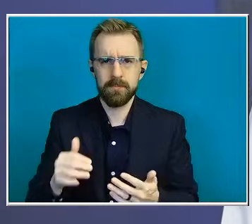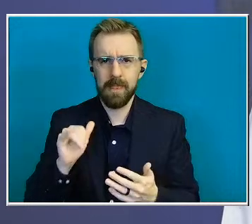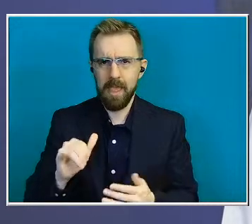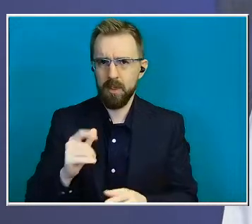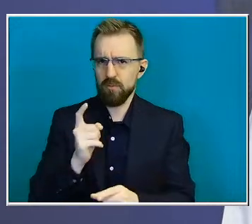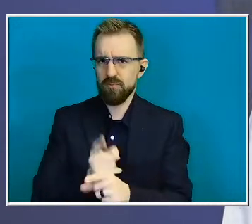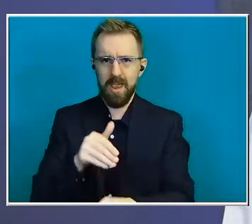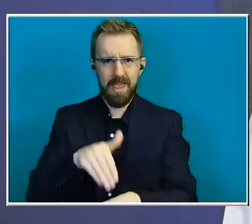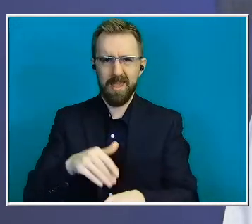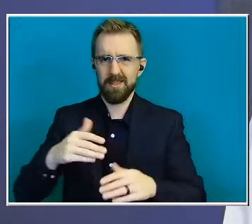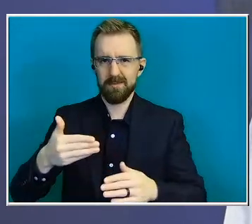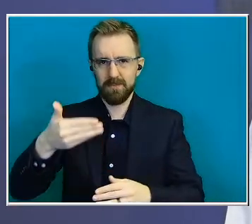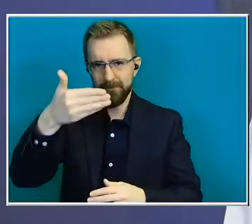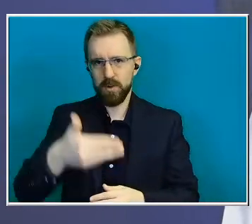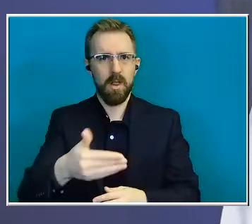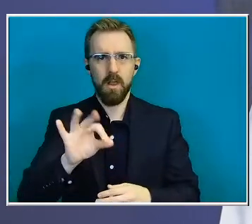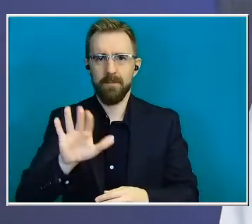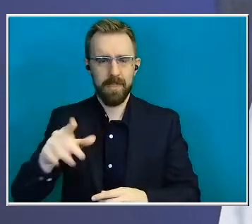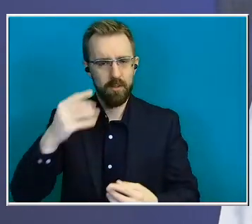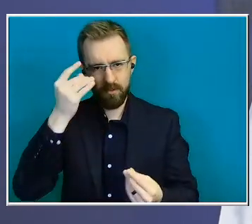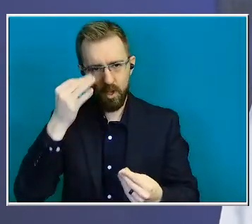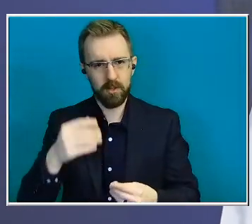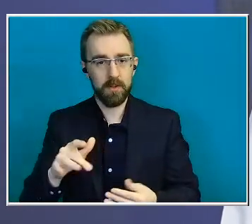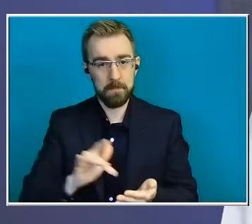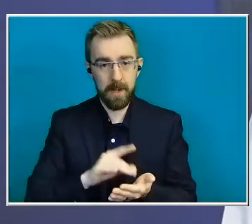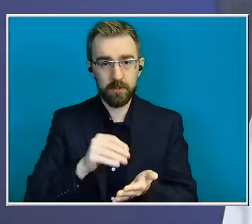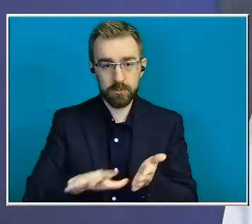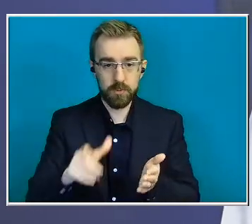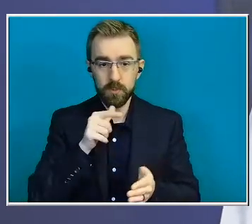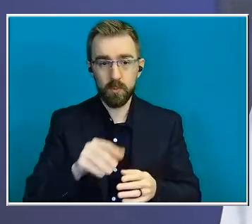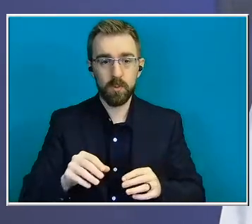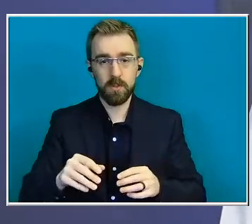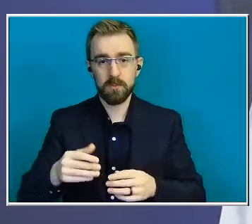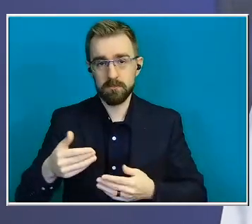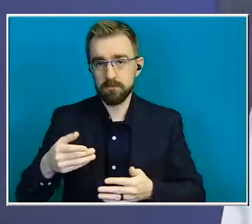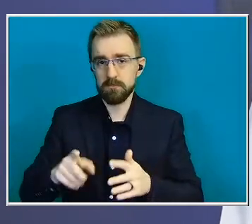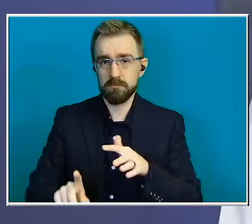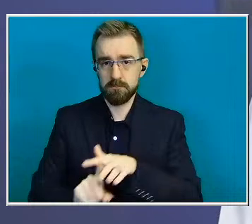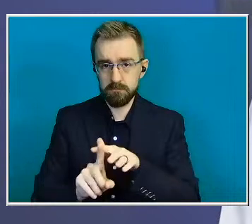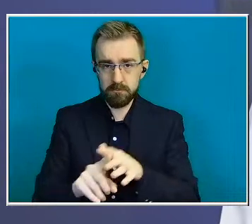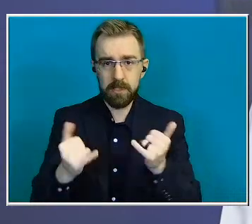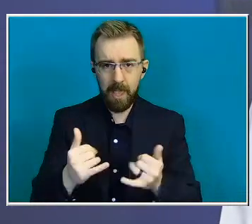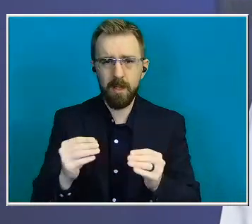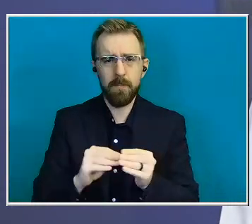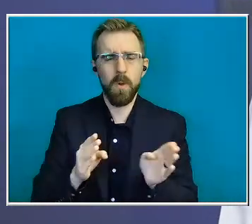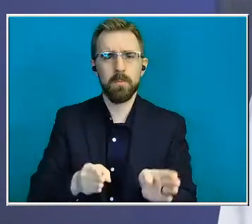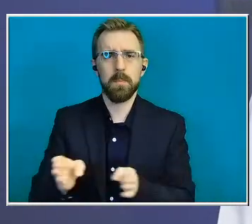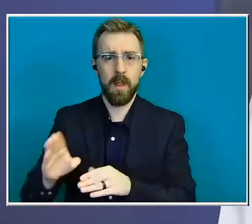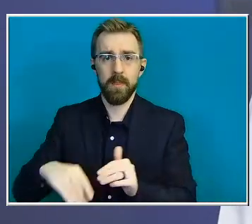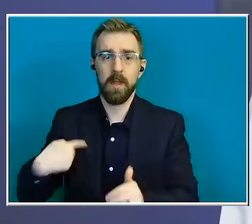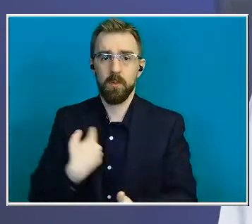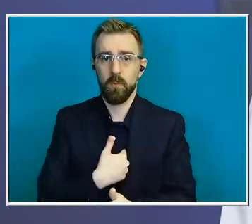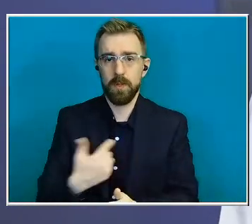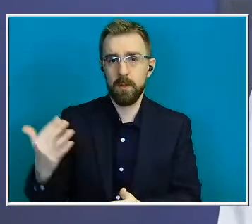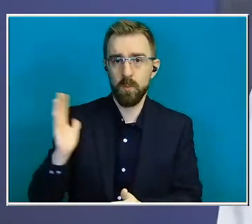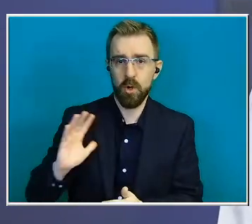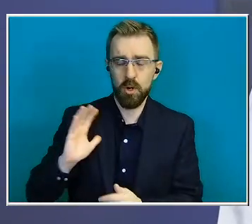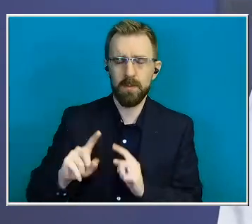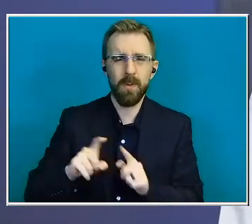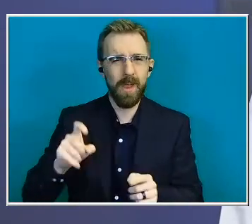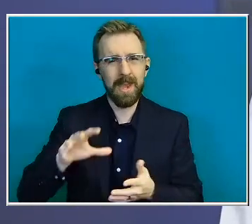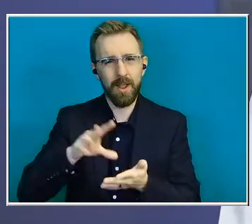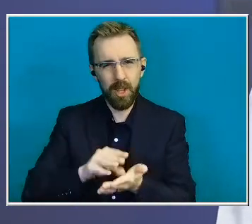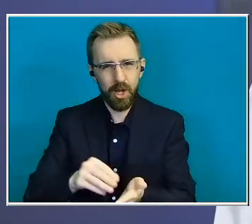medical students coming out today are certainly much more equipped than we were, but we had to kind of learn this on the fly, and I think